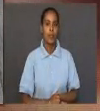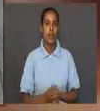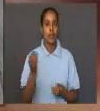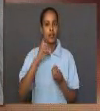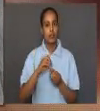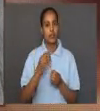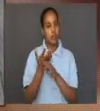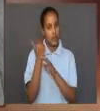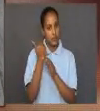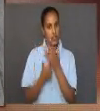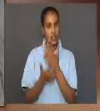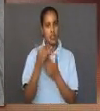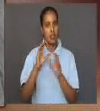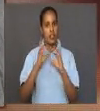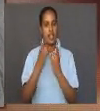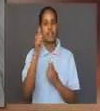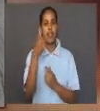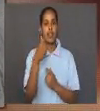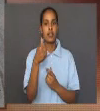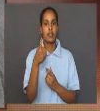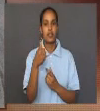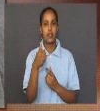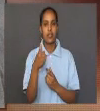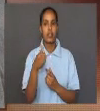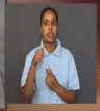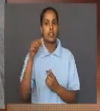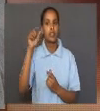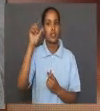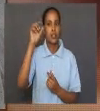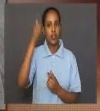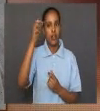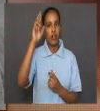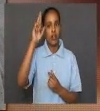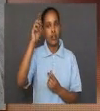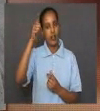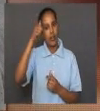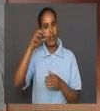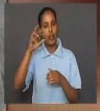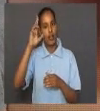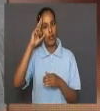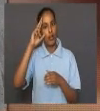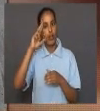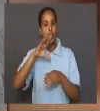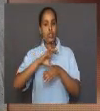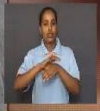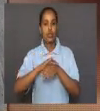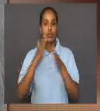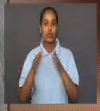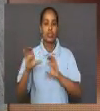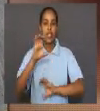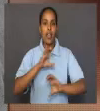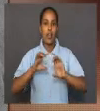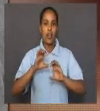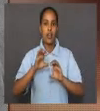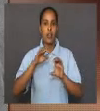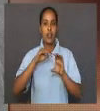As we have discussed in grade 10, savant August Arrhenius was a Swedish chemist